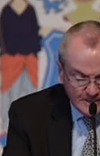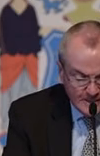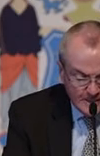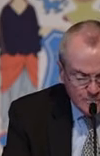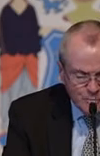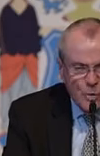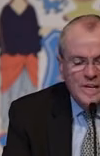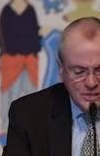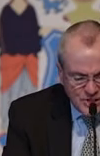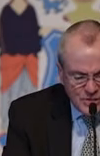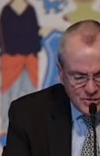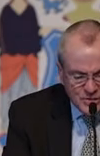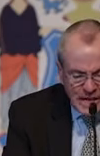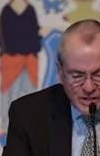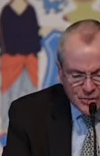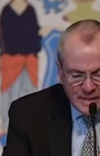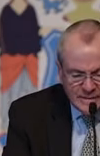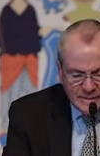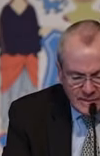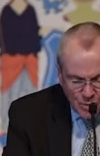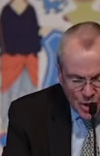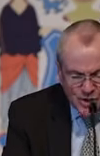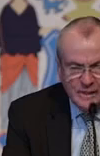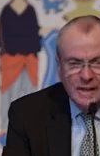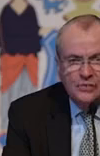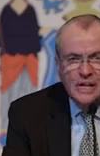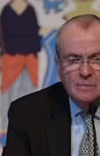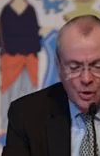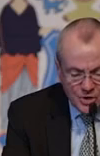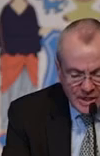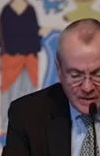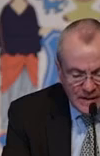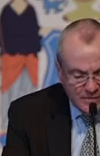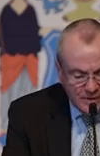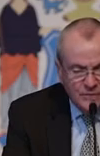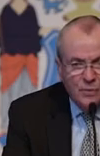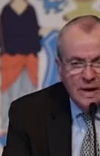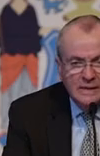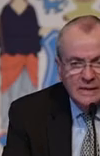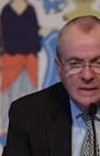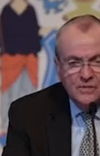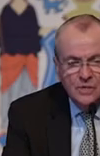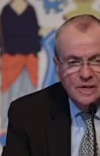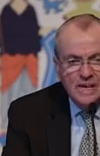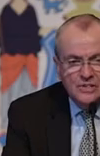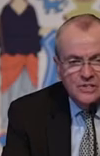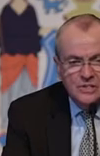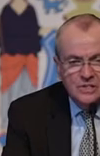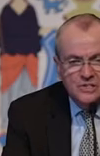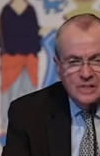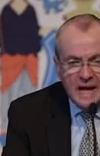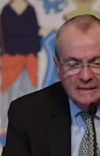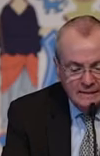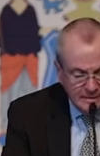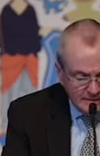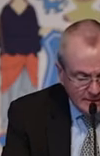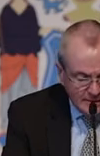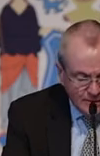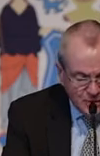4,753. We continue to see a trend emerging, and I say emerging in the leveling of the rate of new cases, and you can see